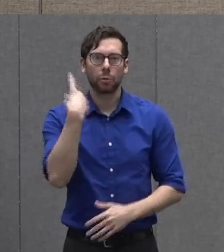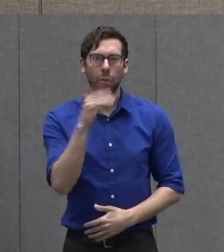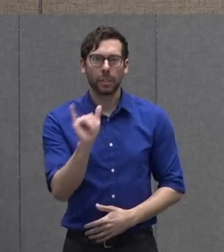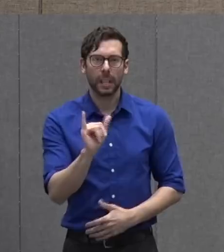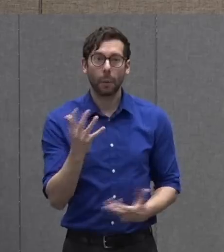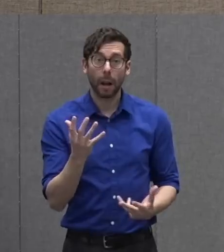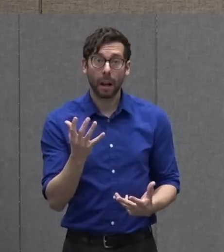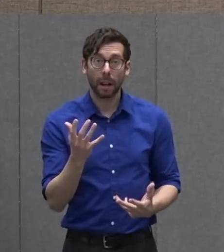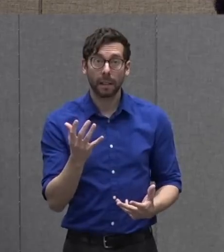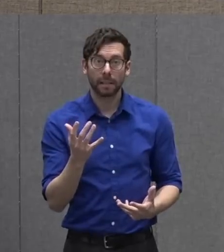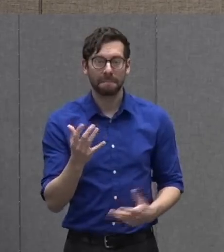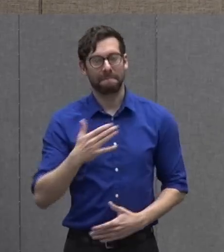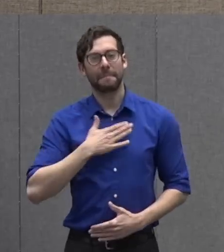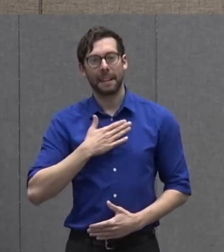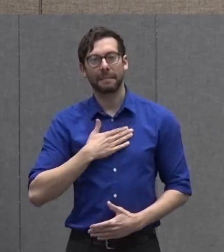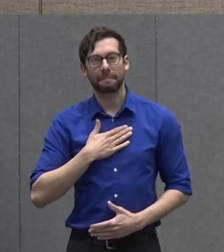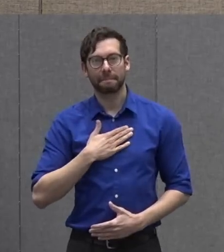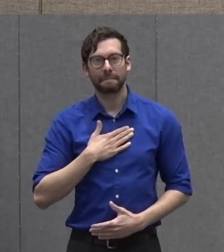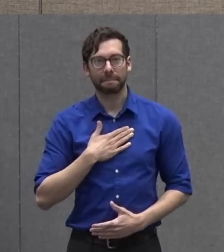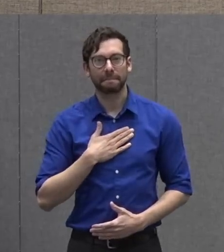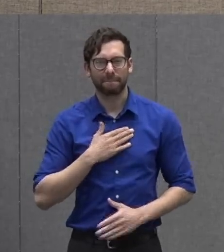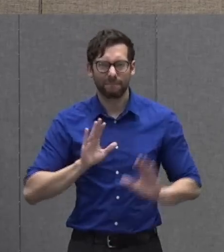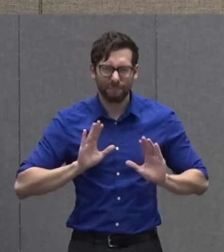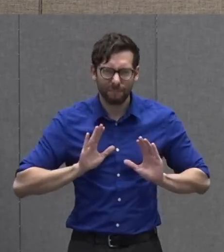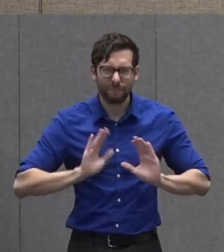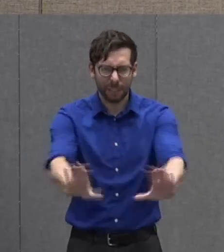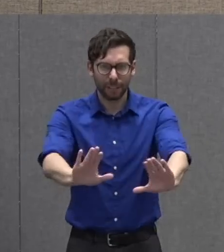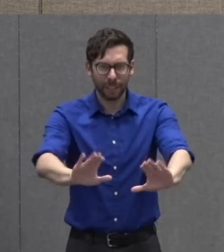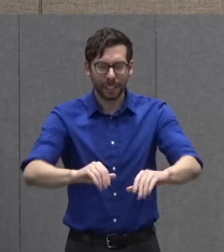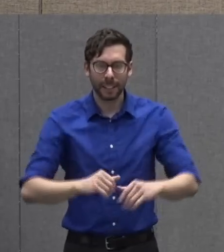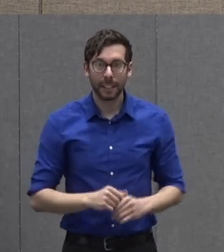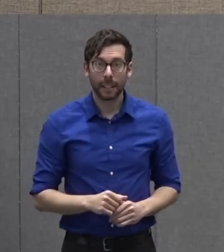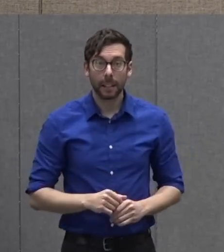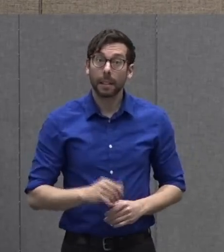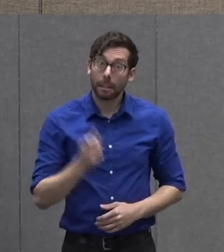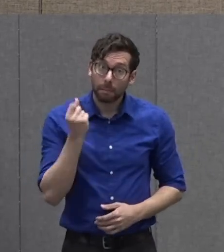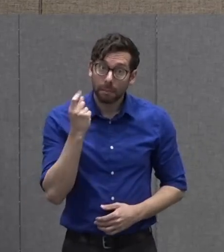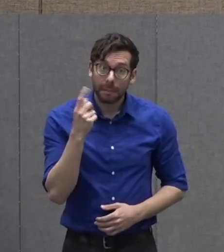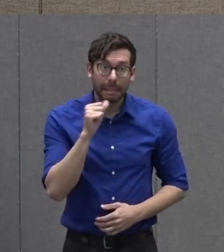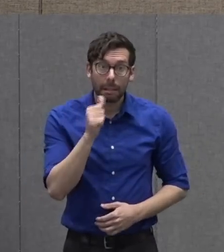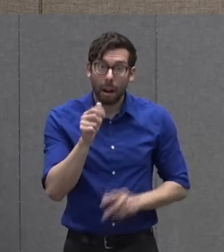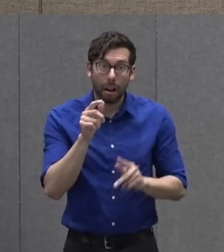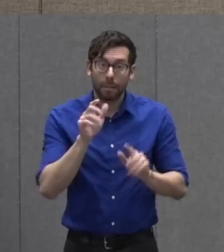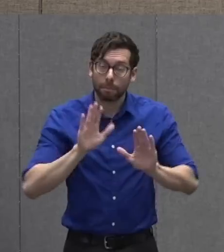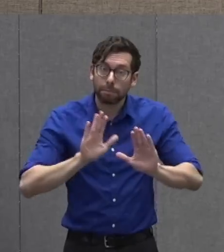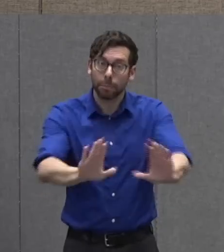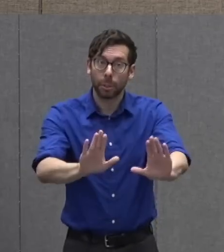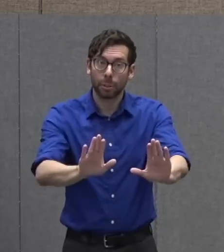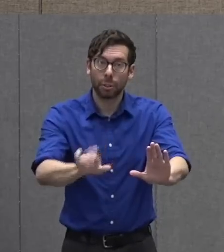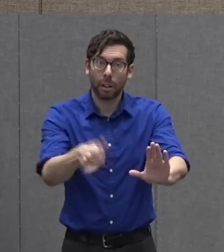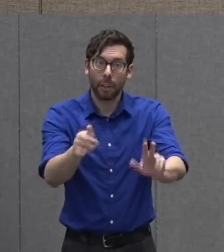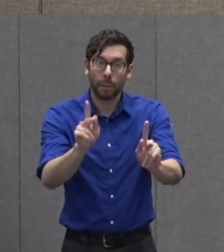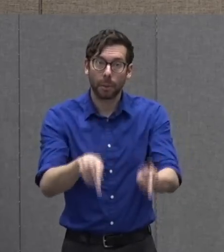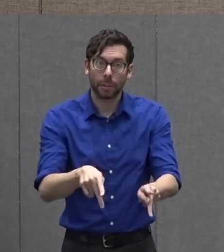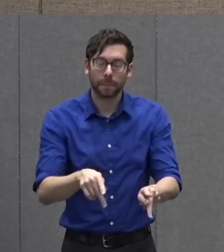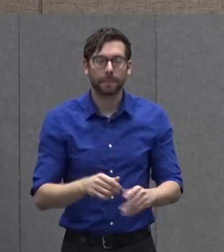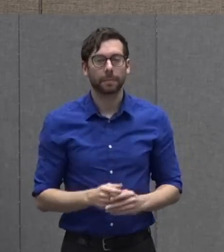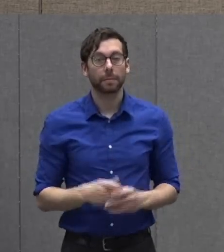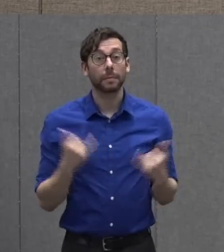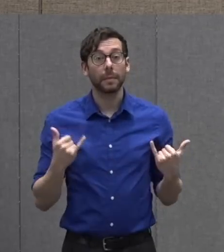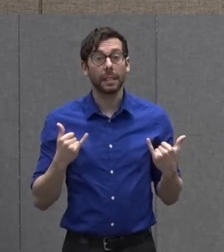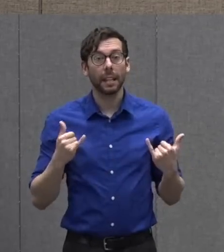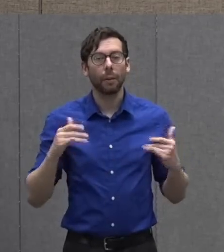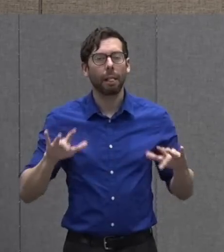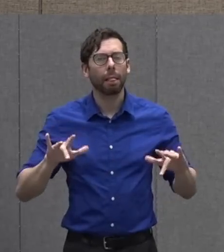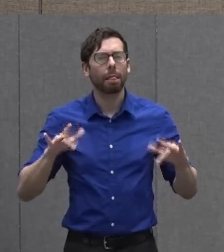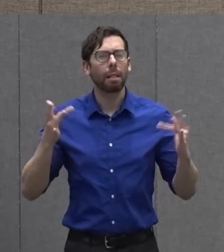That would be my hard push. But I'm not pushing anybody or anything, just push in the air. What would be a soft pull? Show